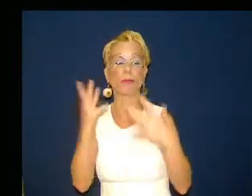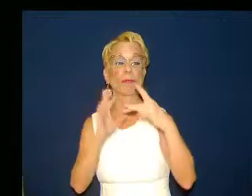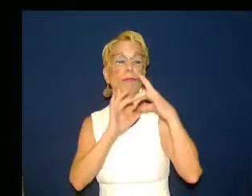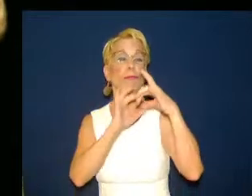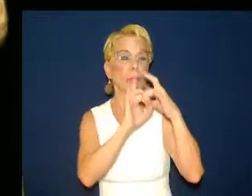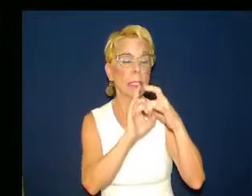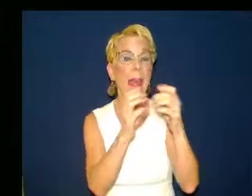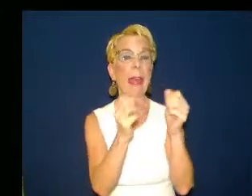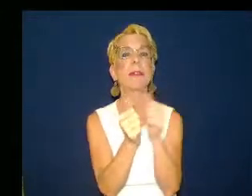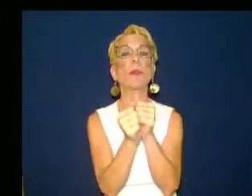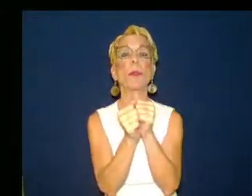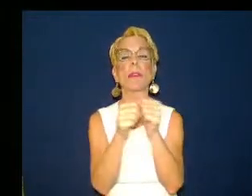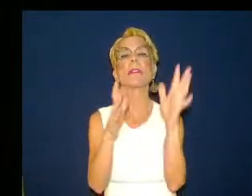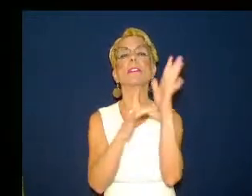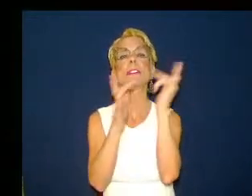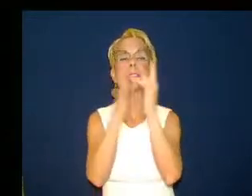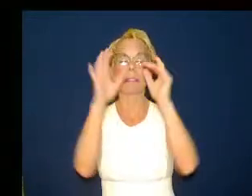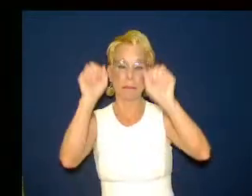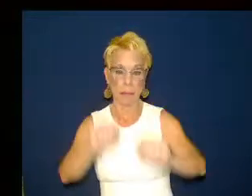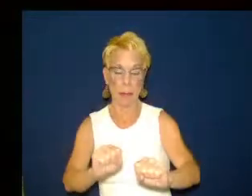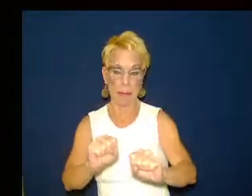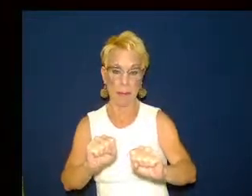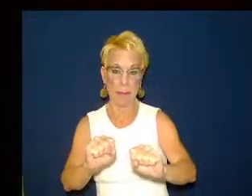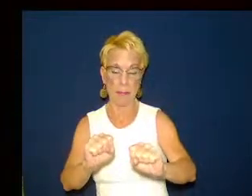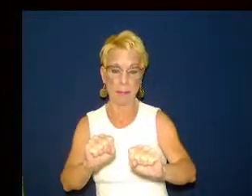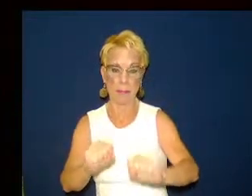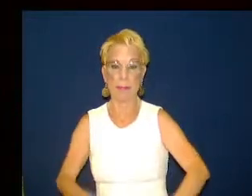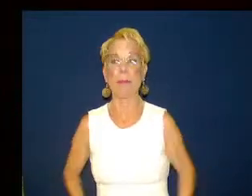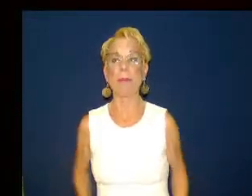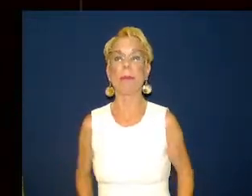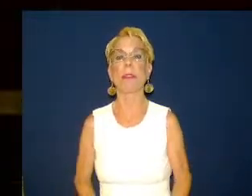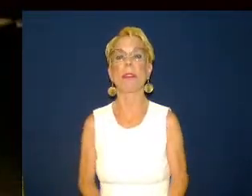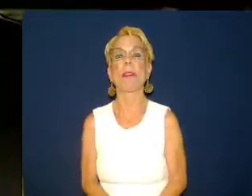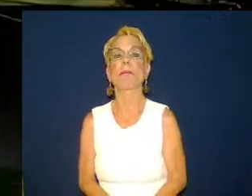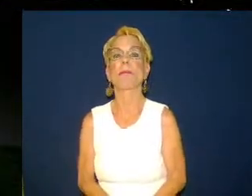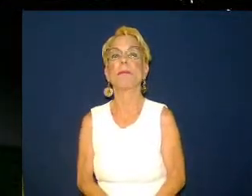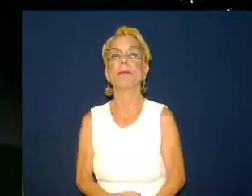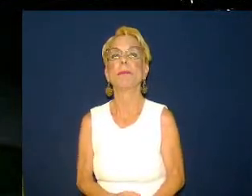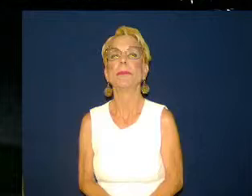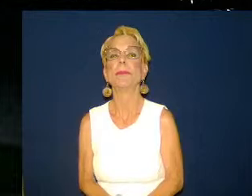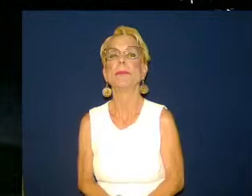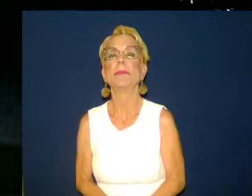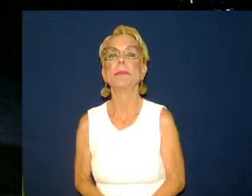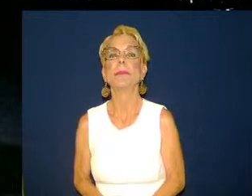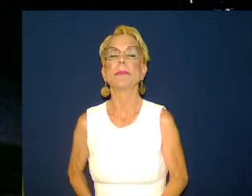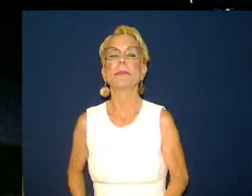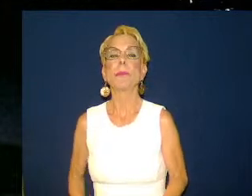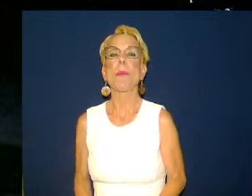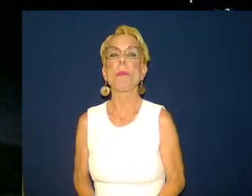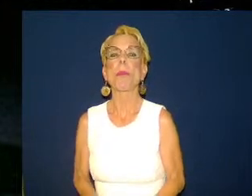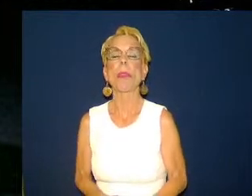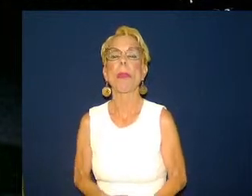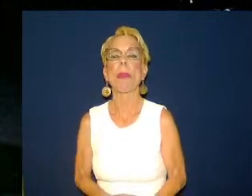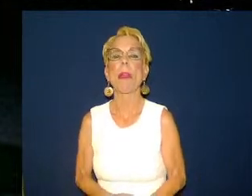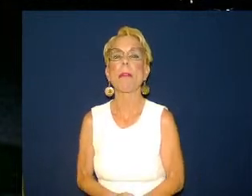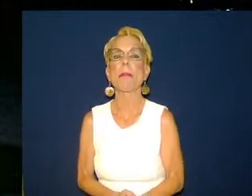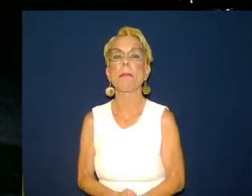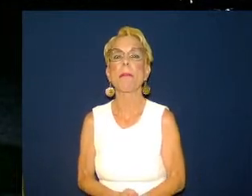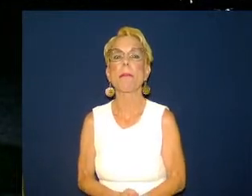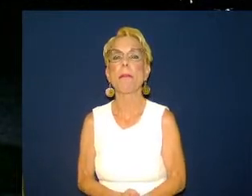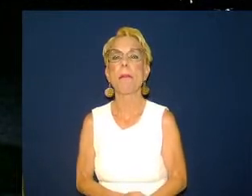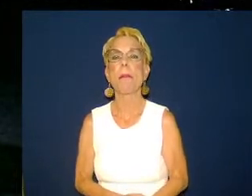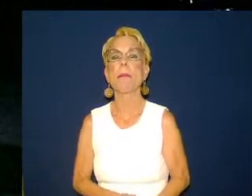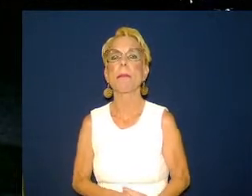Because when I feel like quitting, that's when I start thinking about that funeral I preached one time for a woman that was 59 years old, never did drink a bit of alcohol in her life, and died of